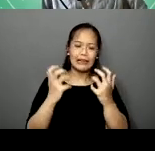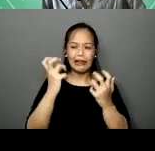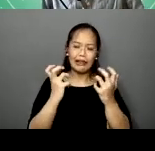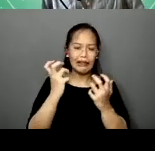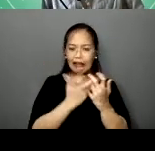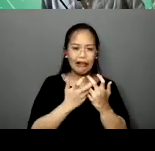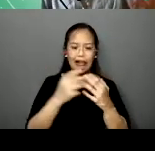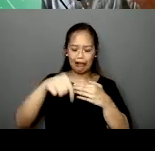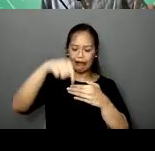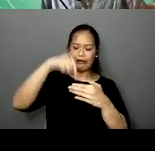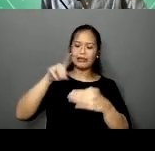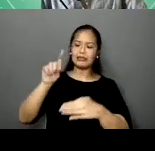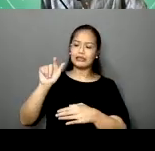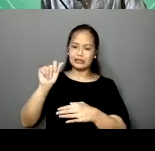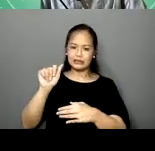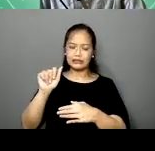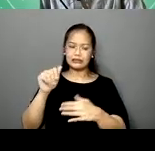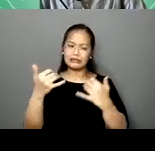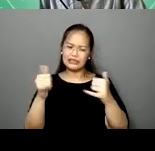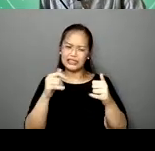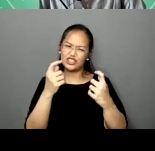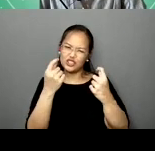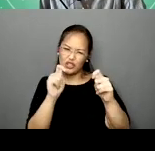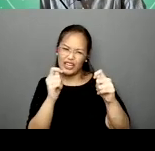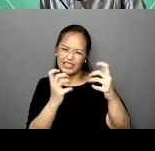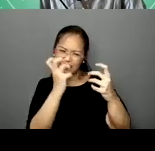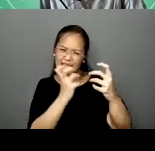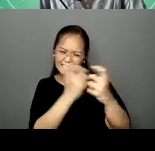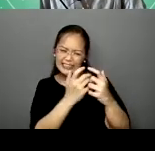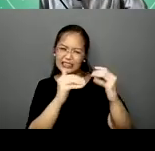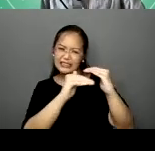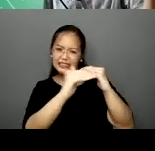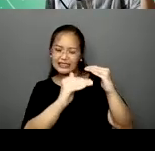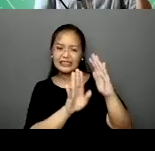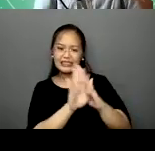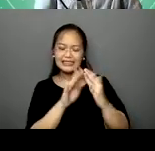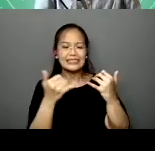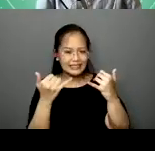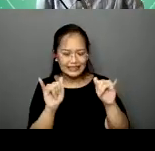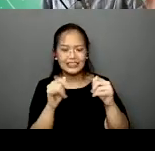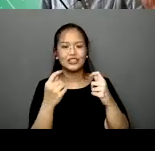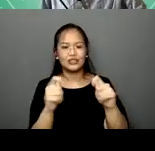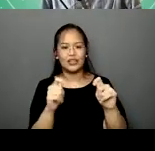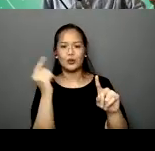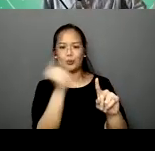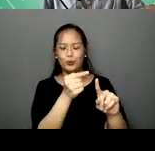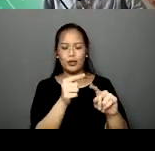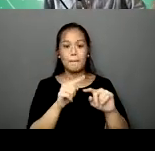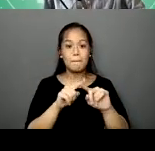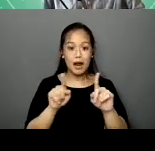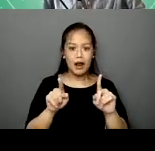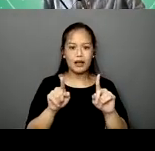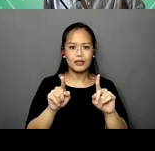of development in actually reaching that goal of sustainability. But the benefit is, because people are